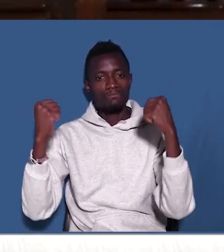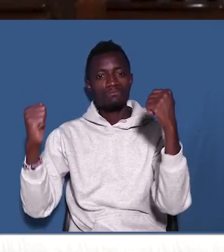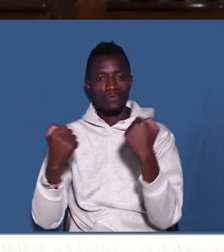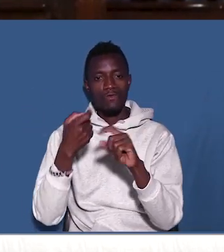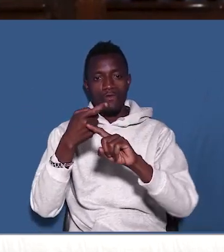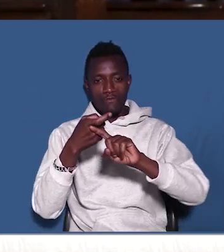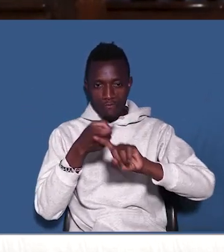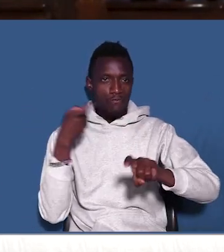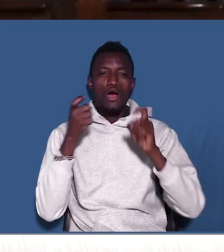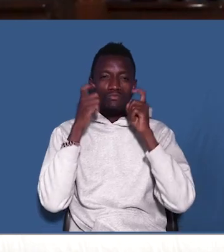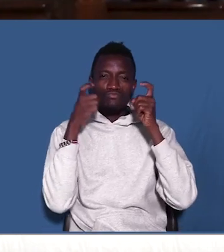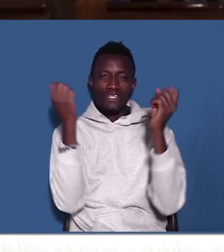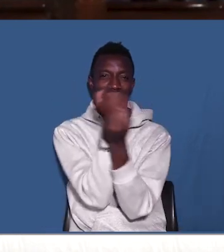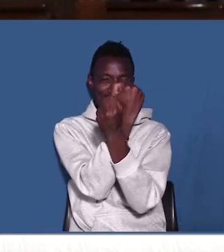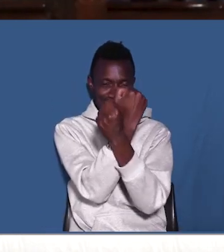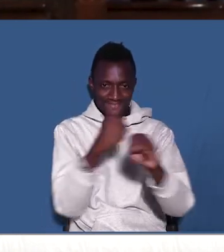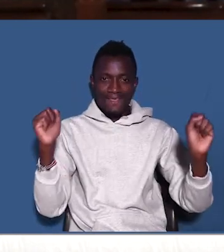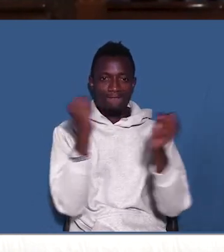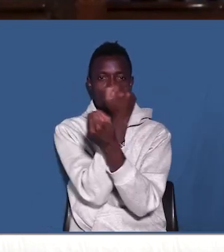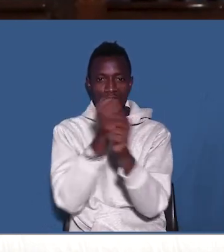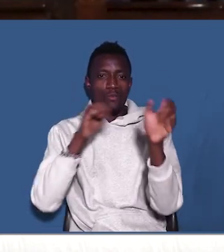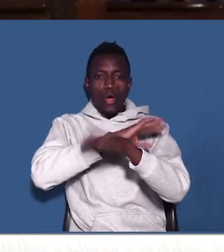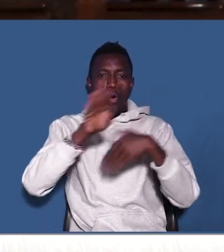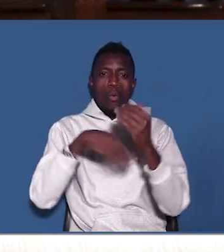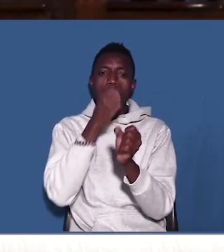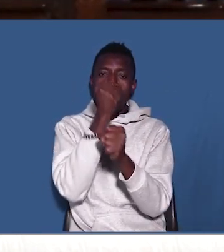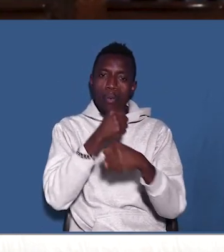sin and the authority that the evil one had over us.